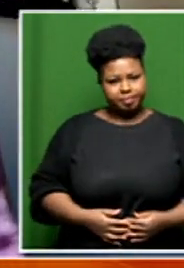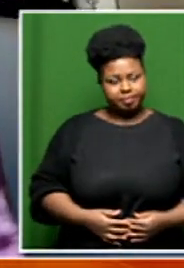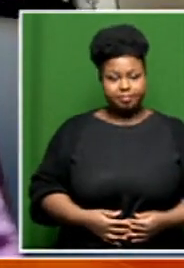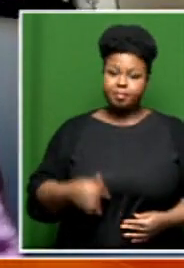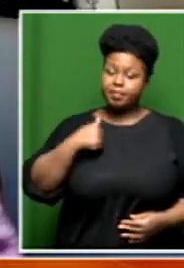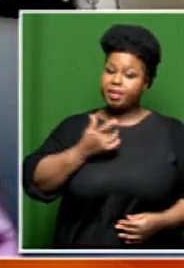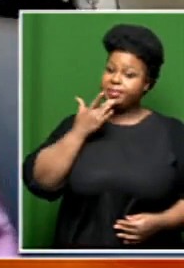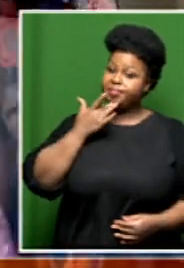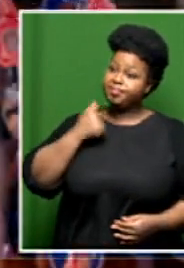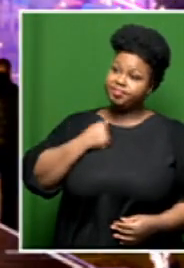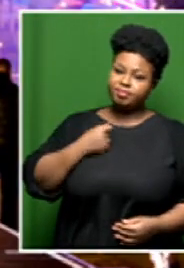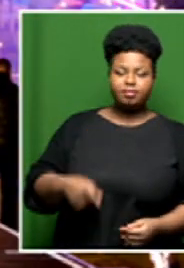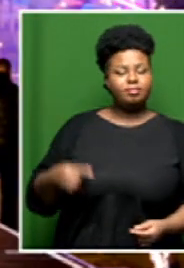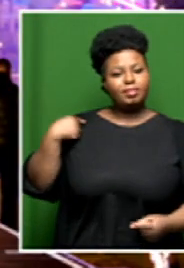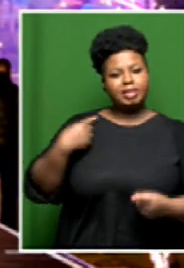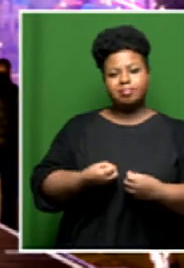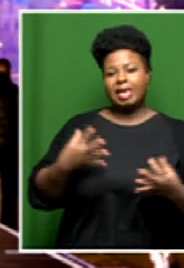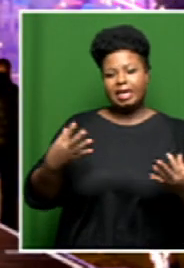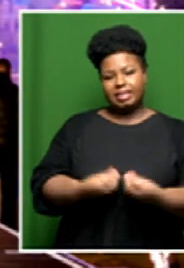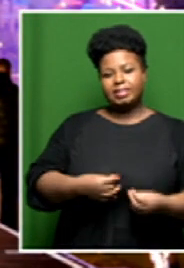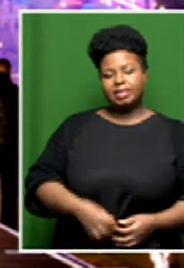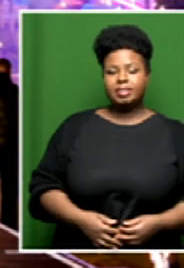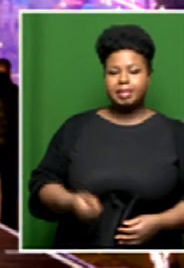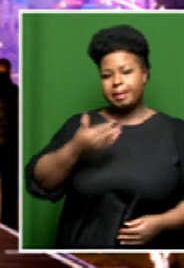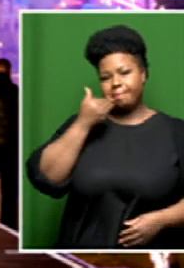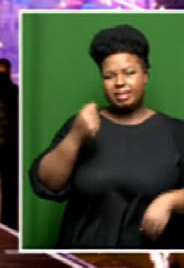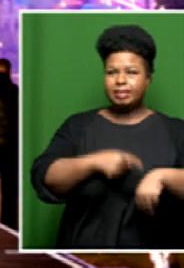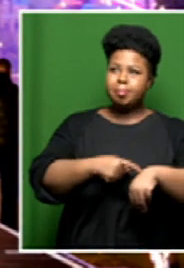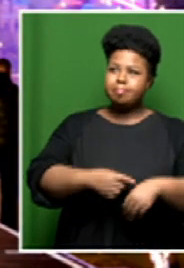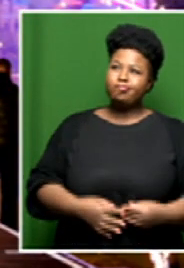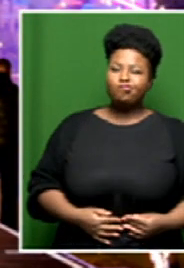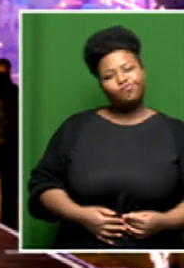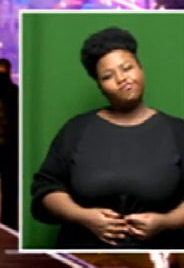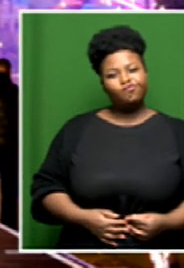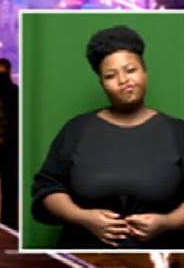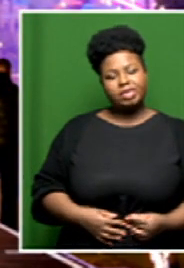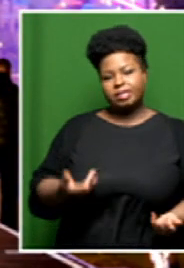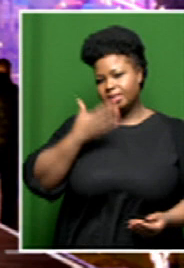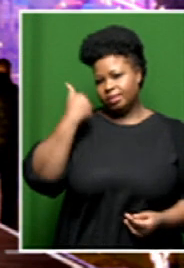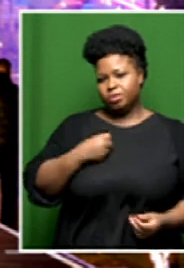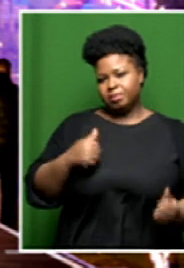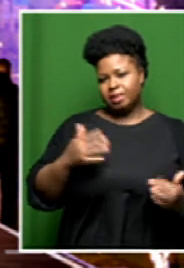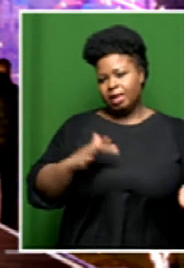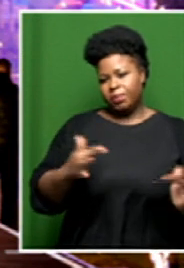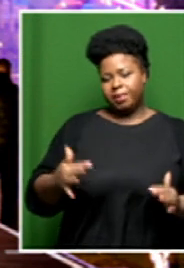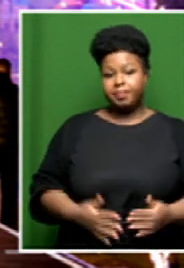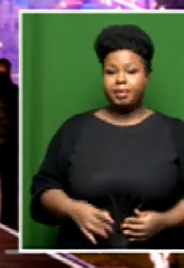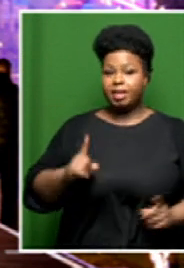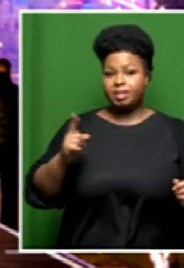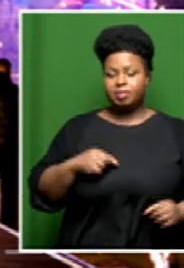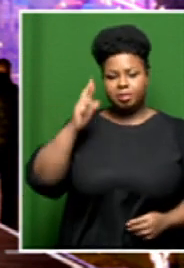The highlights of my dance career. There's so many. Uh-huh. There is so many. I don't even know where to start. But